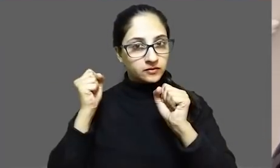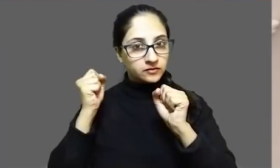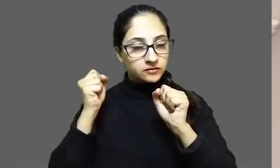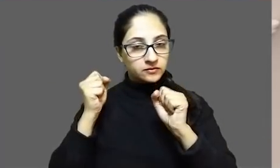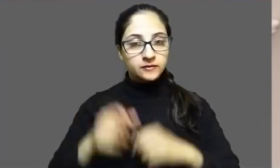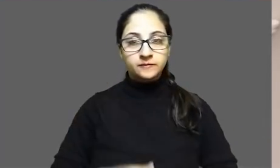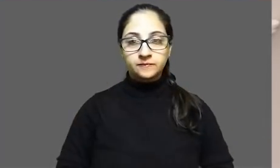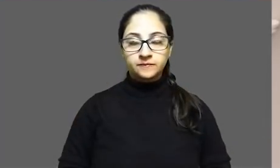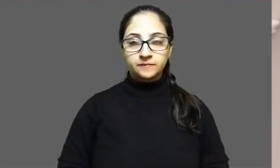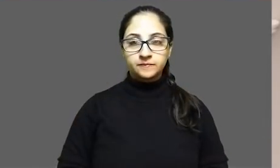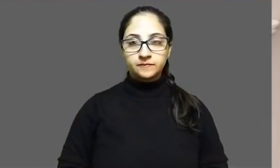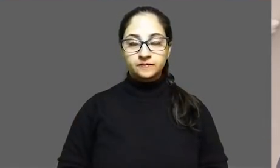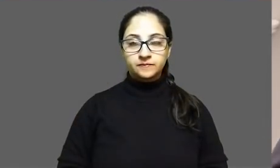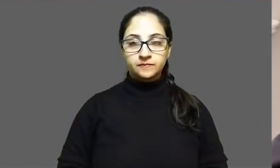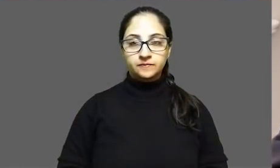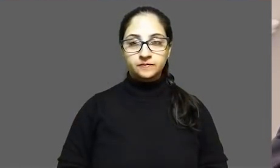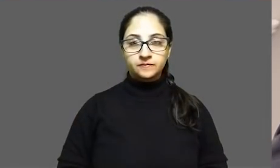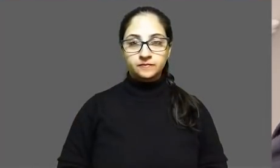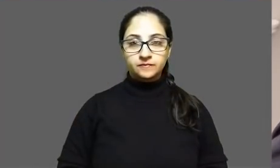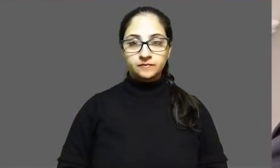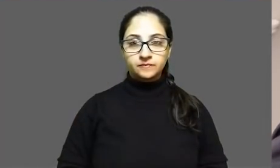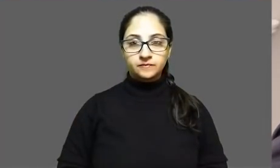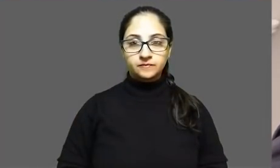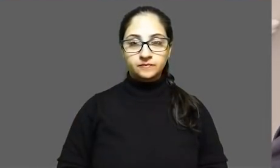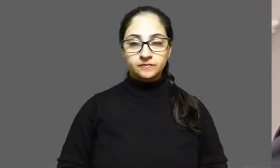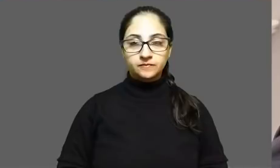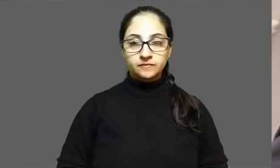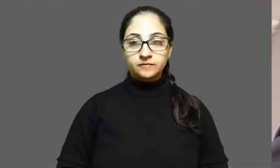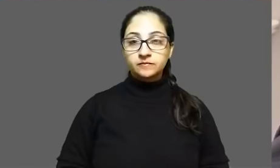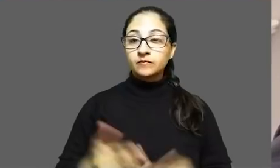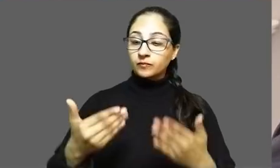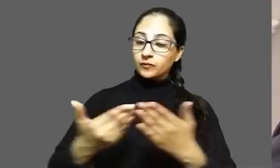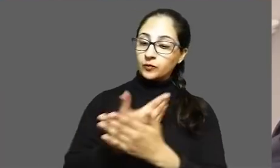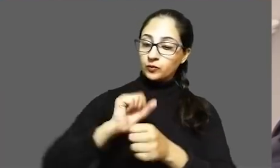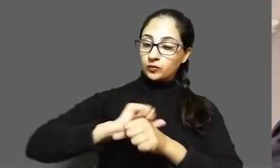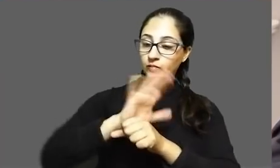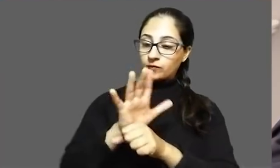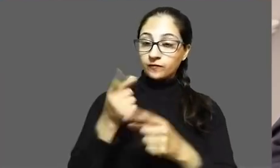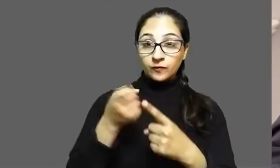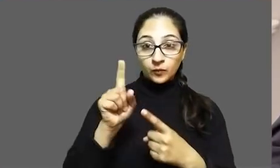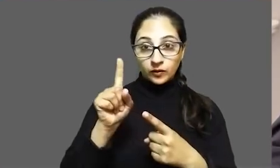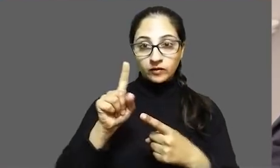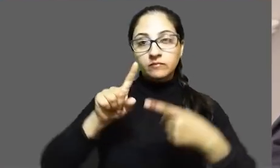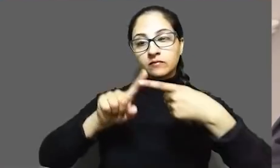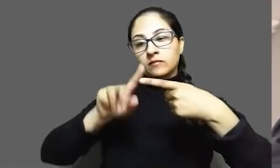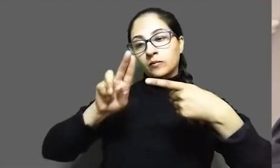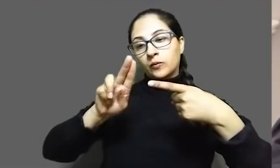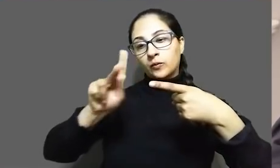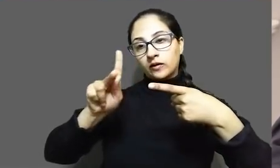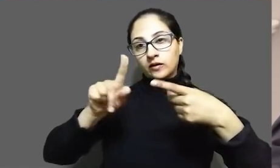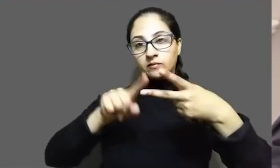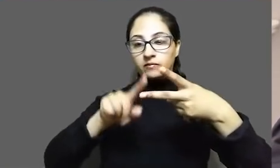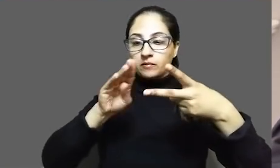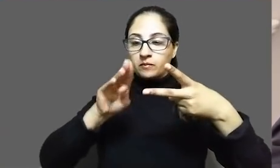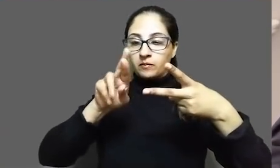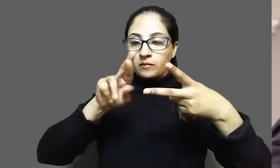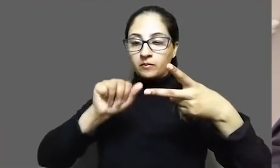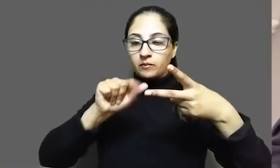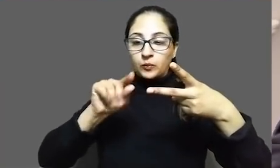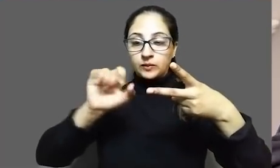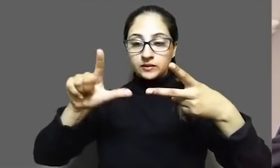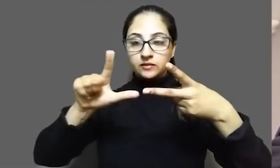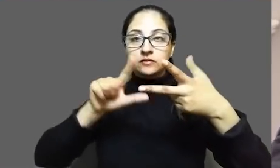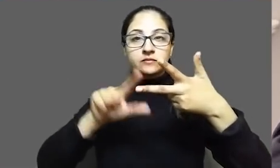the original virus in many parts of the country. There have been outbreaks of the UK,